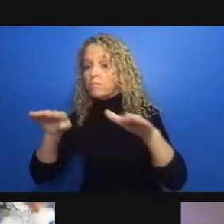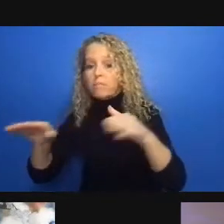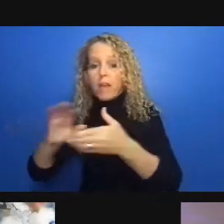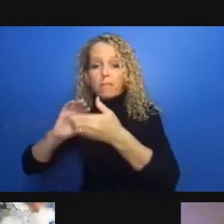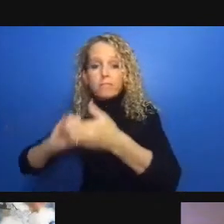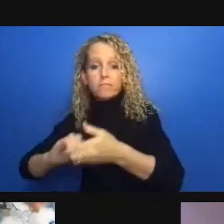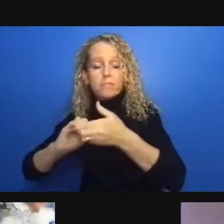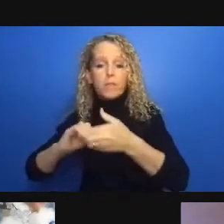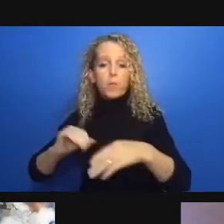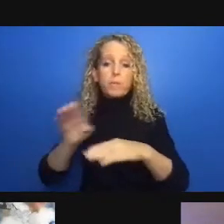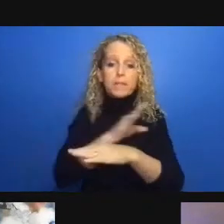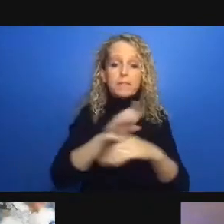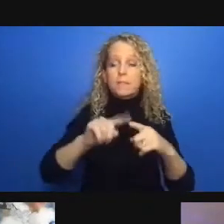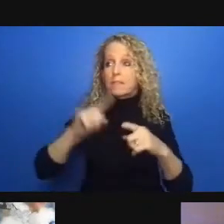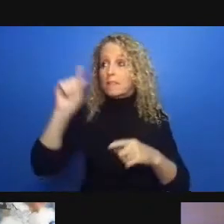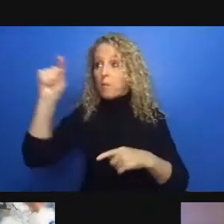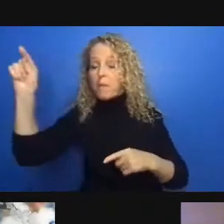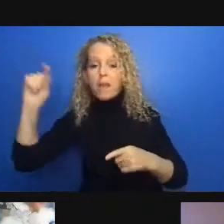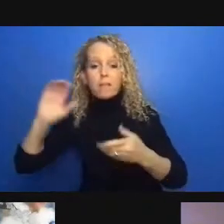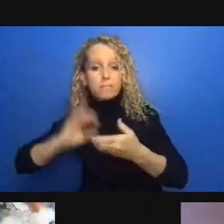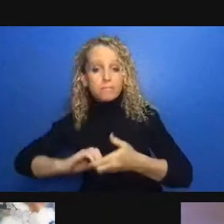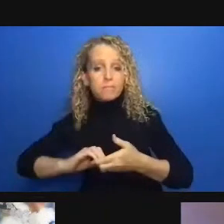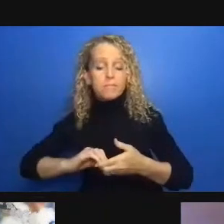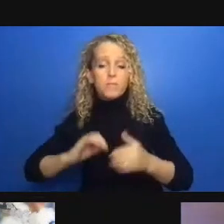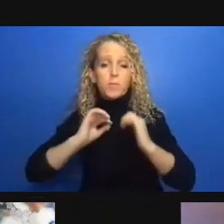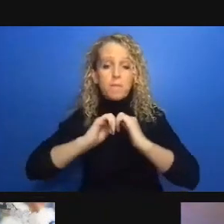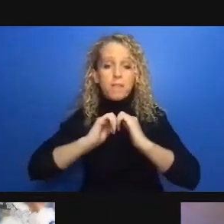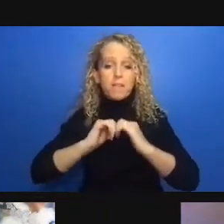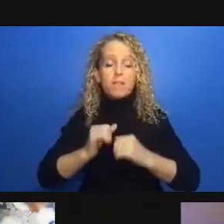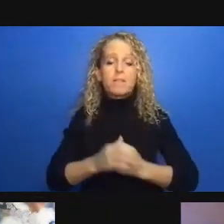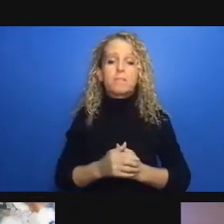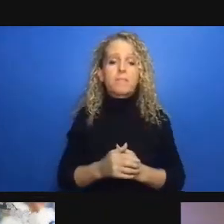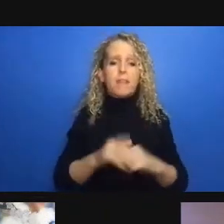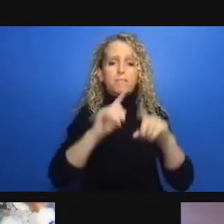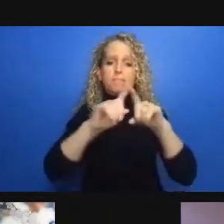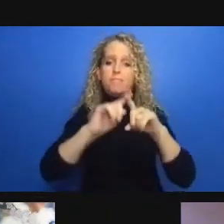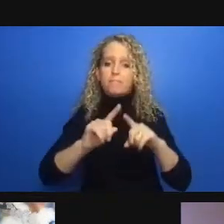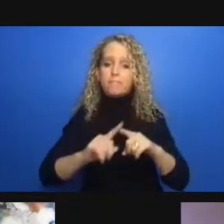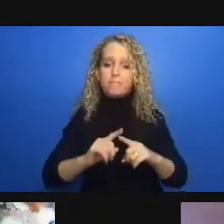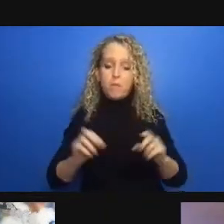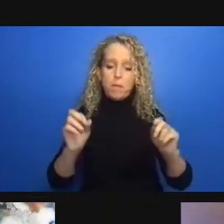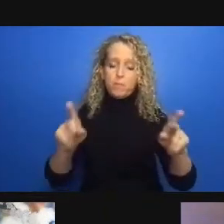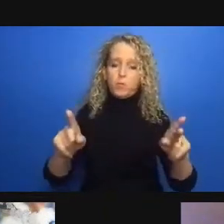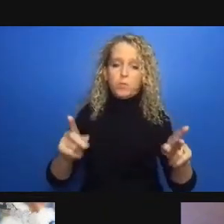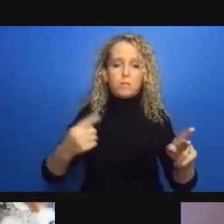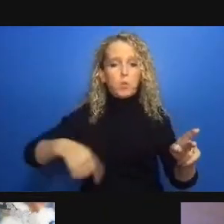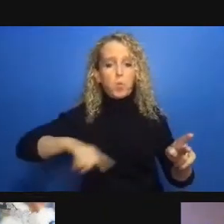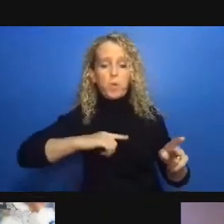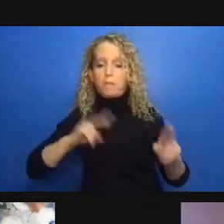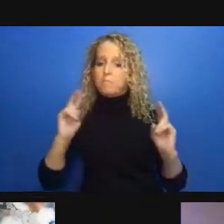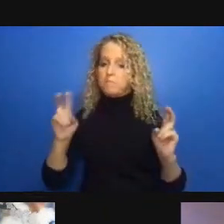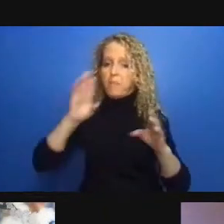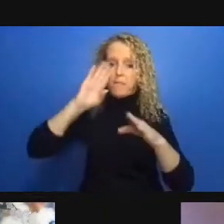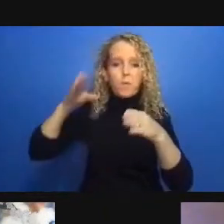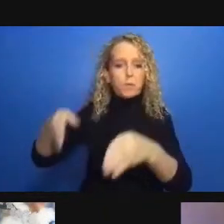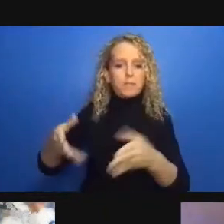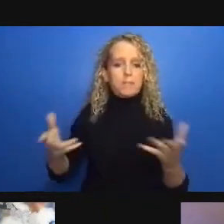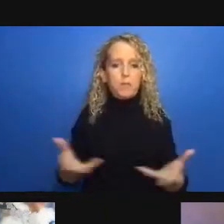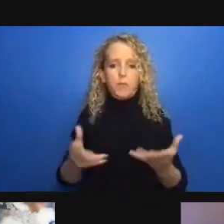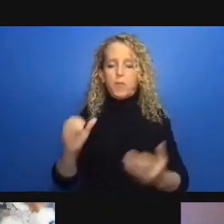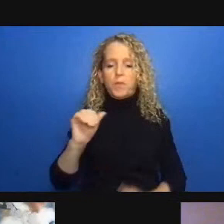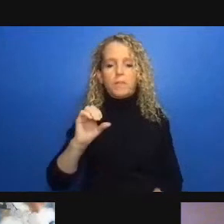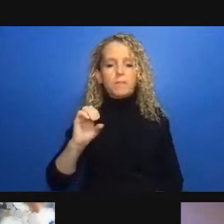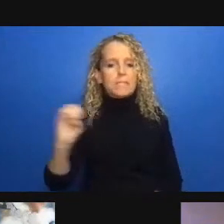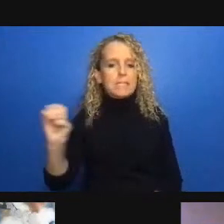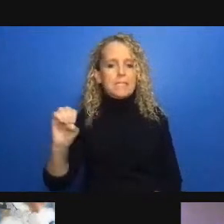and business doing it together. There are opportunities there that we haven't tapped into in the Atlantic region yet. So that's certainly